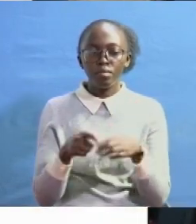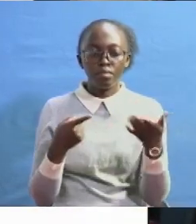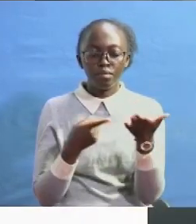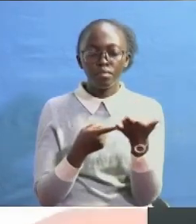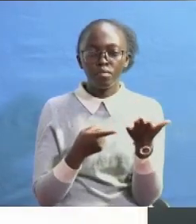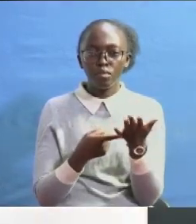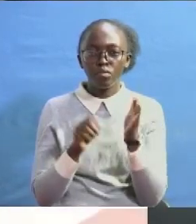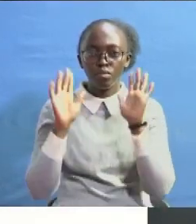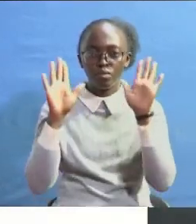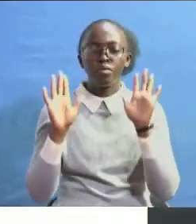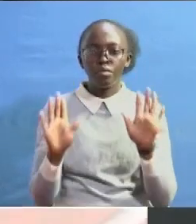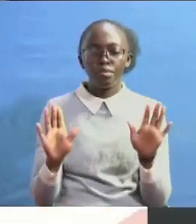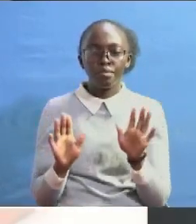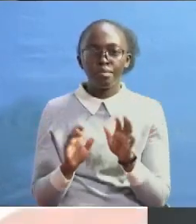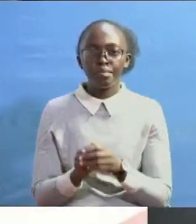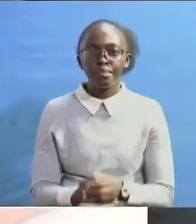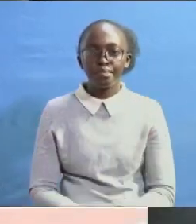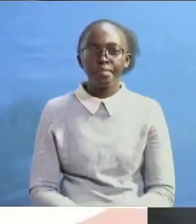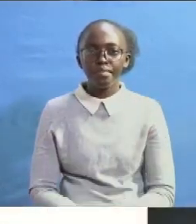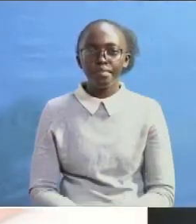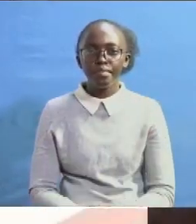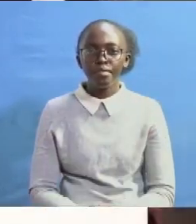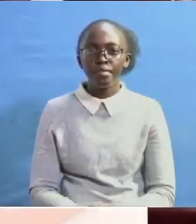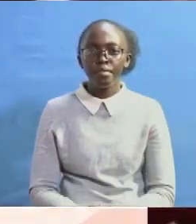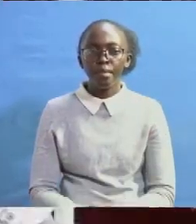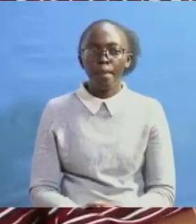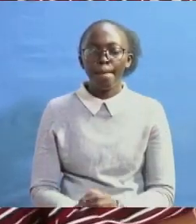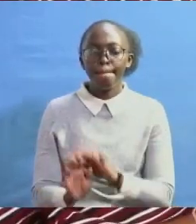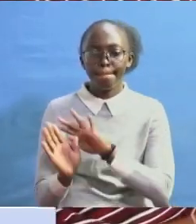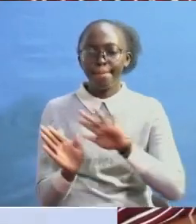kisheria ili kupunguza mzigo wa udhibiti. Anyango Silvia, KUTV.